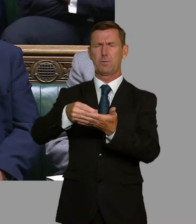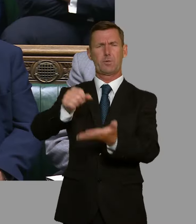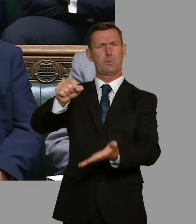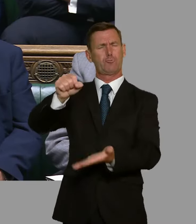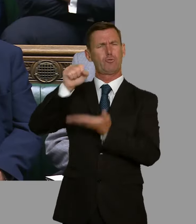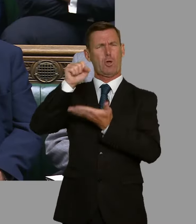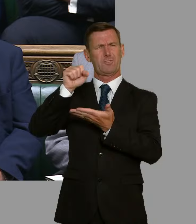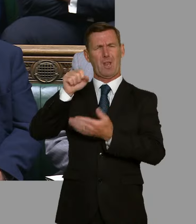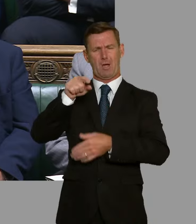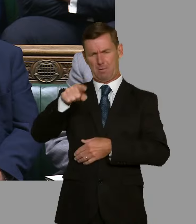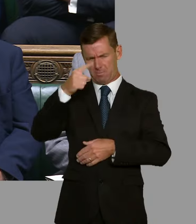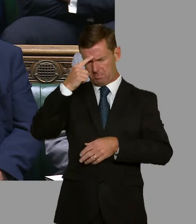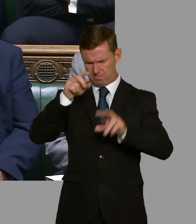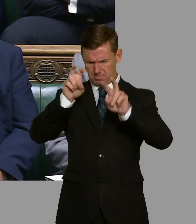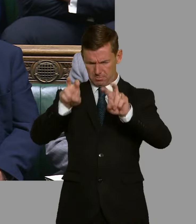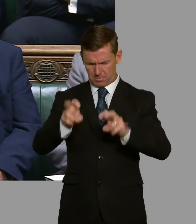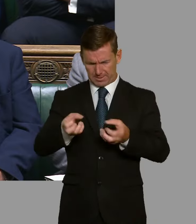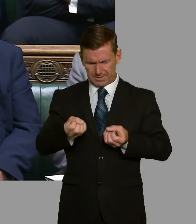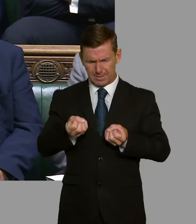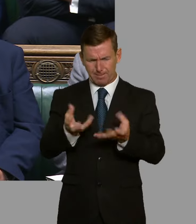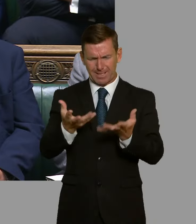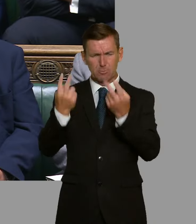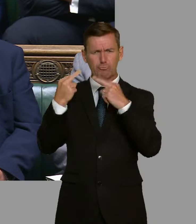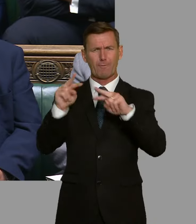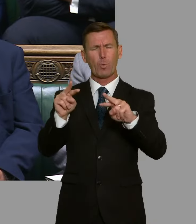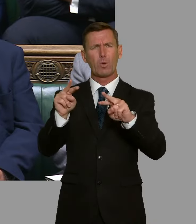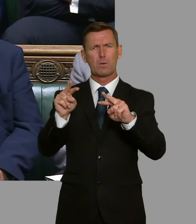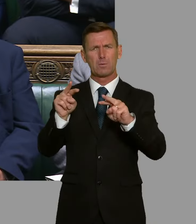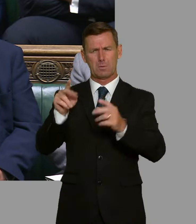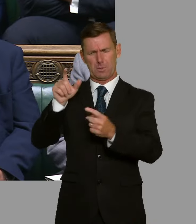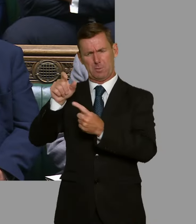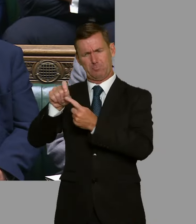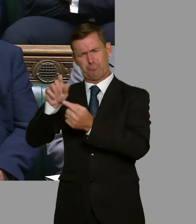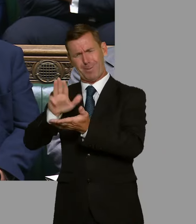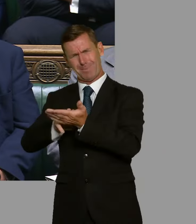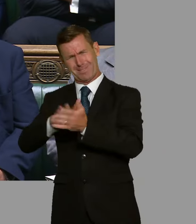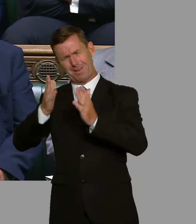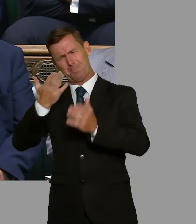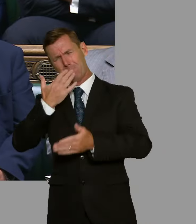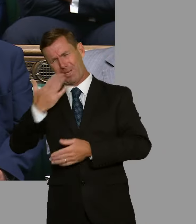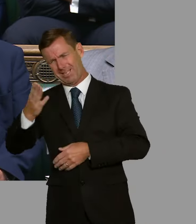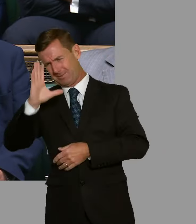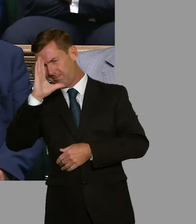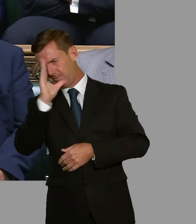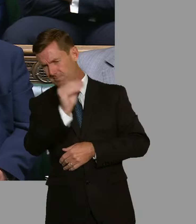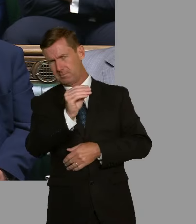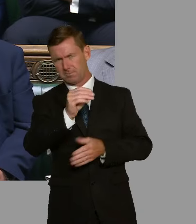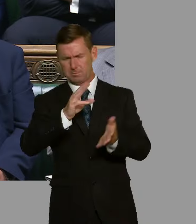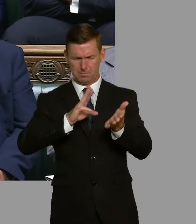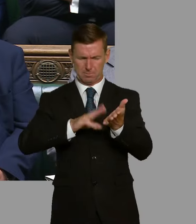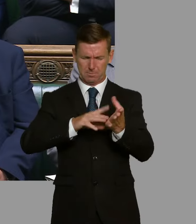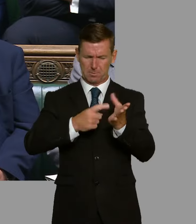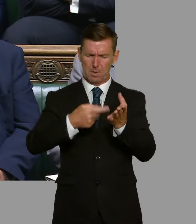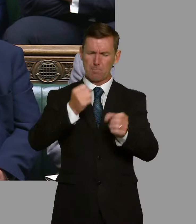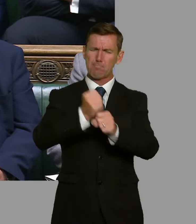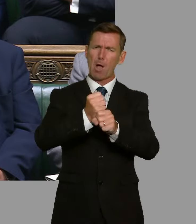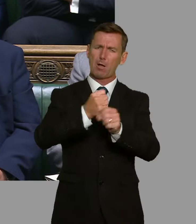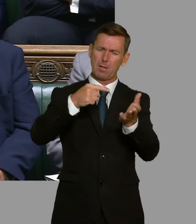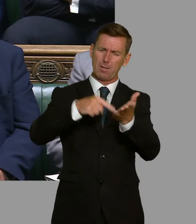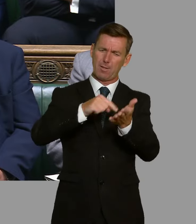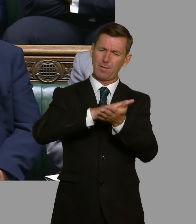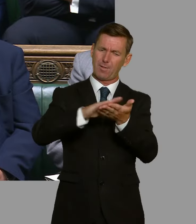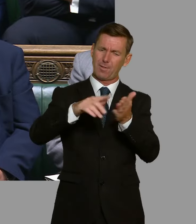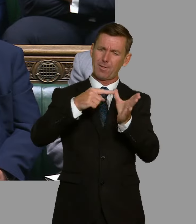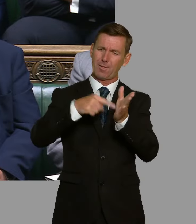remind her of Mrs Thatcher's all too pertinent observation that the trouble is with socialism is